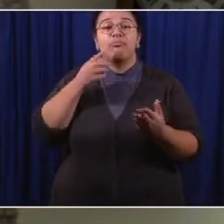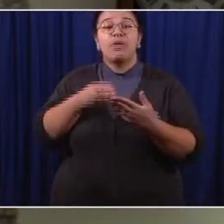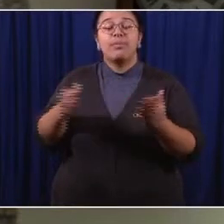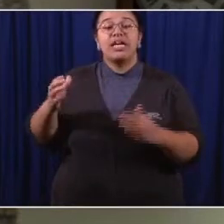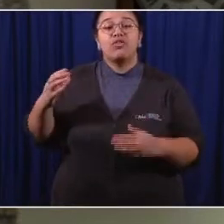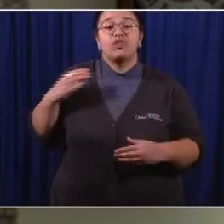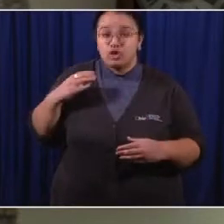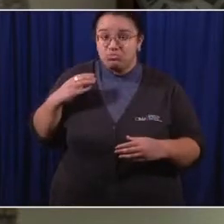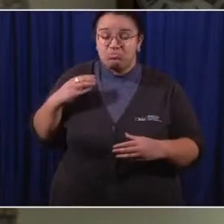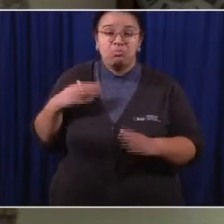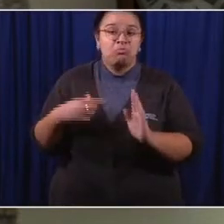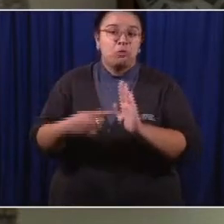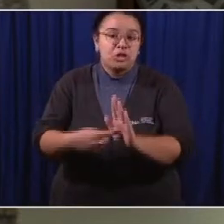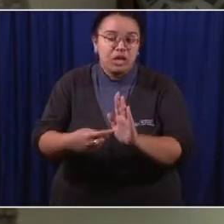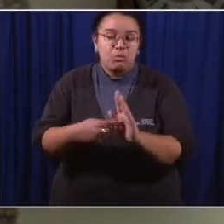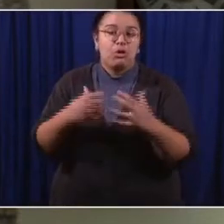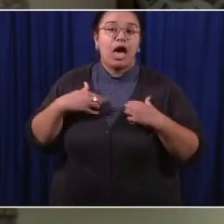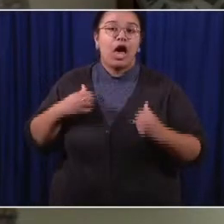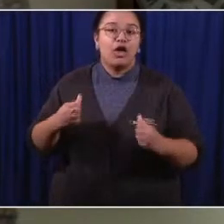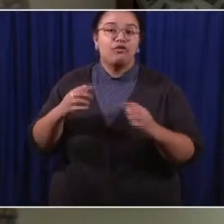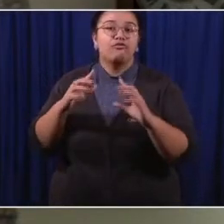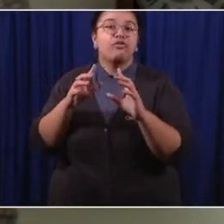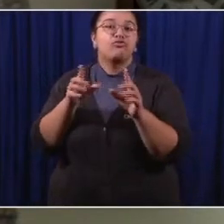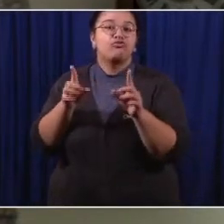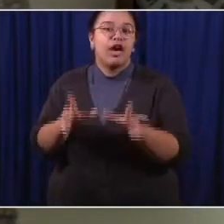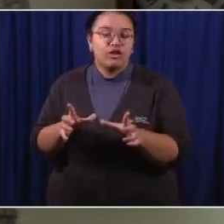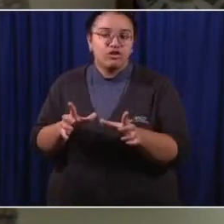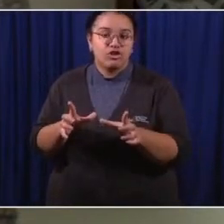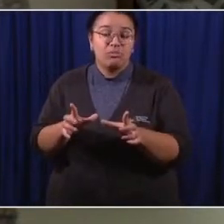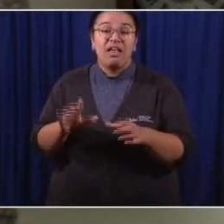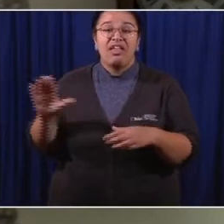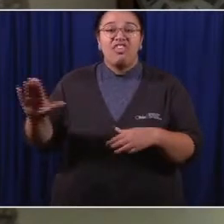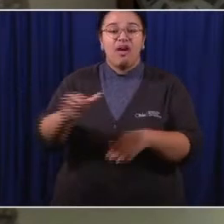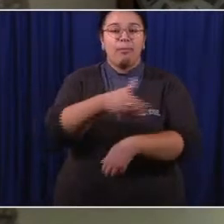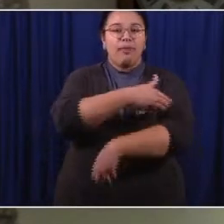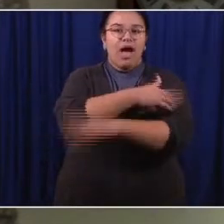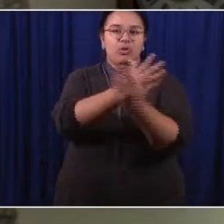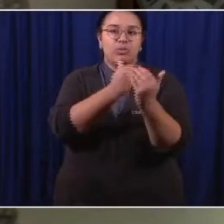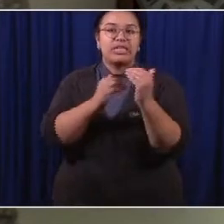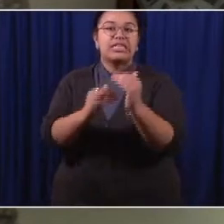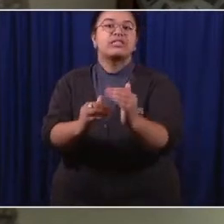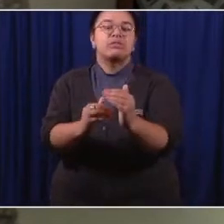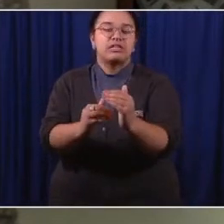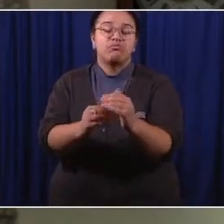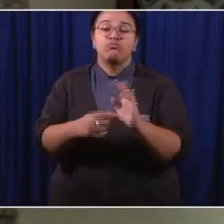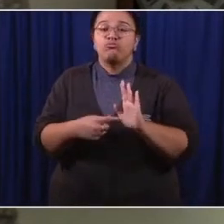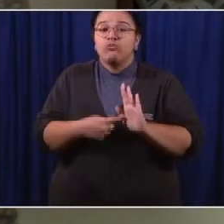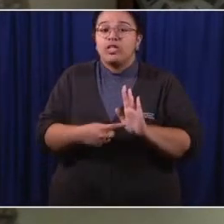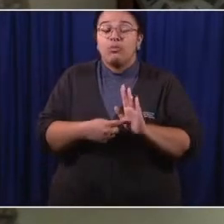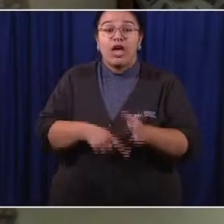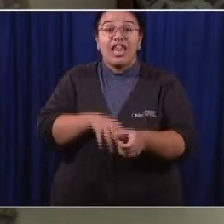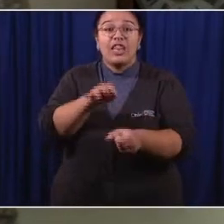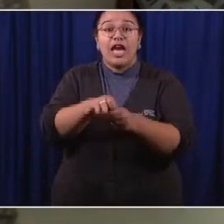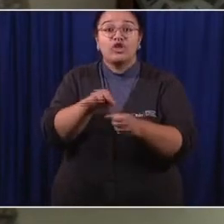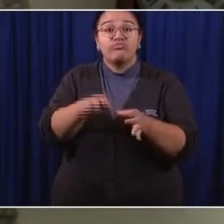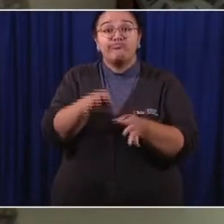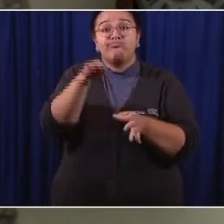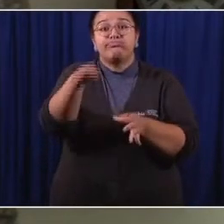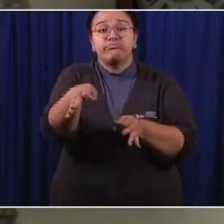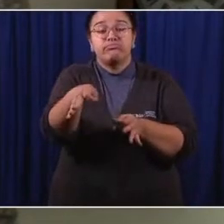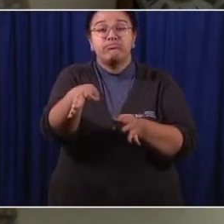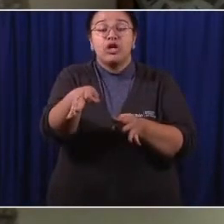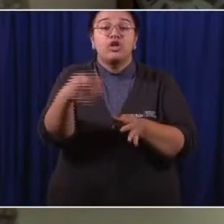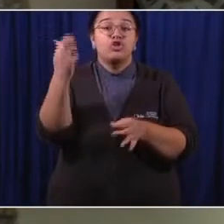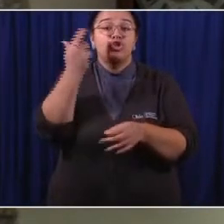date of an election or to order places of worship closed due to a pandemic. You recently vetoed another bill that would